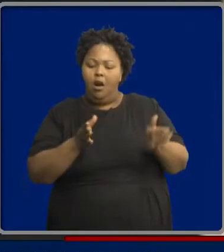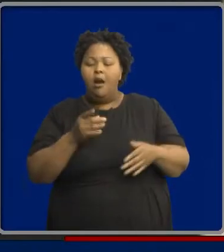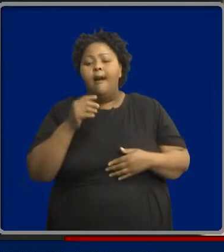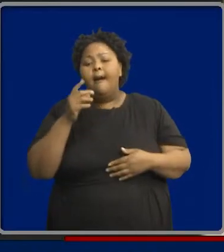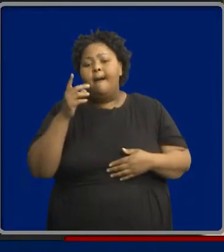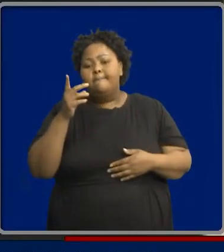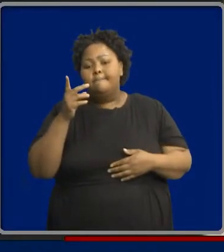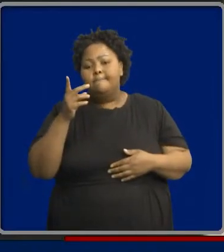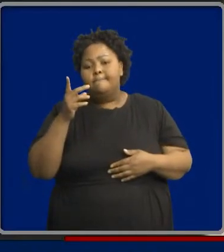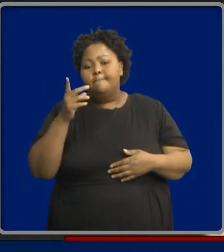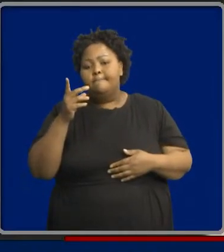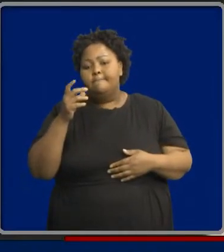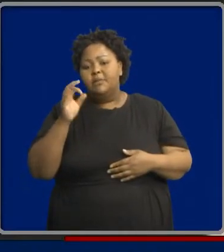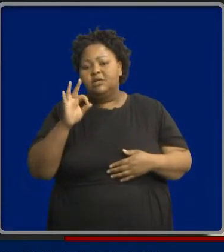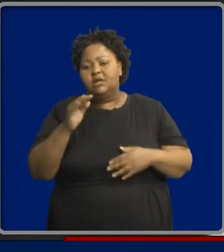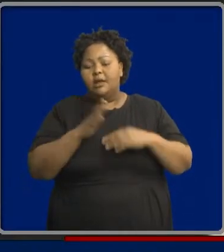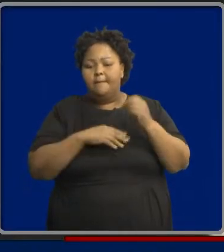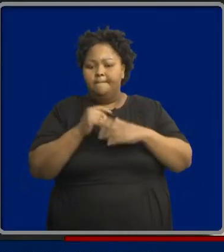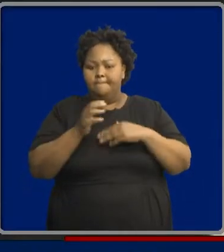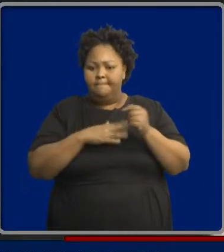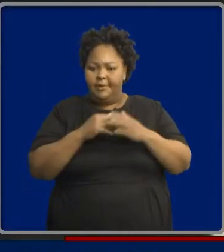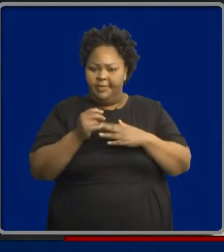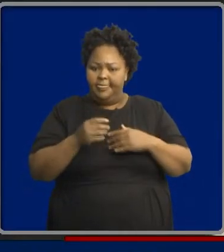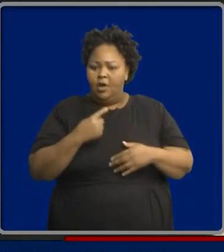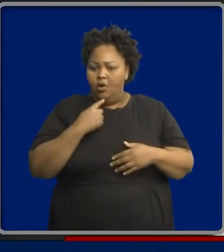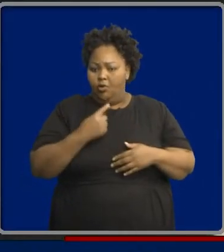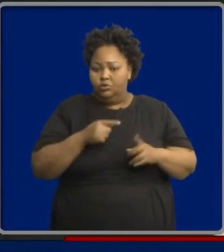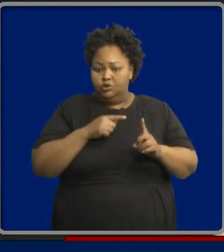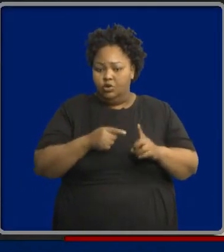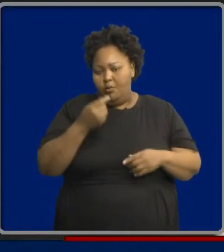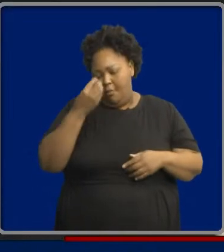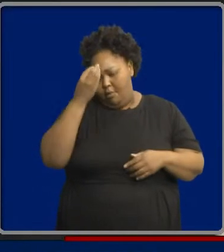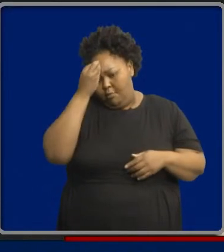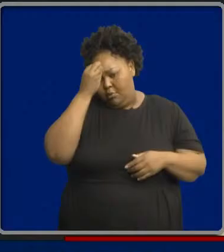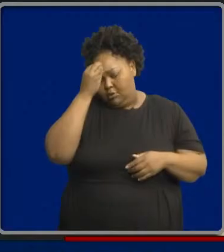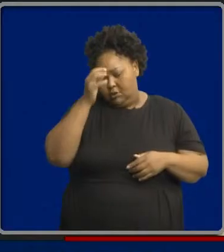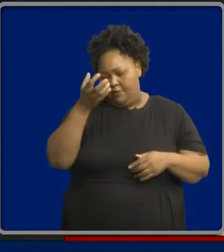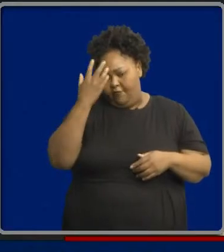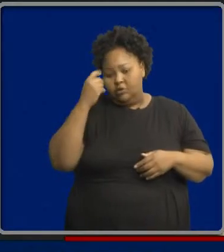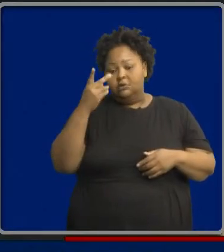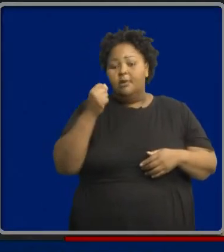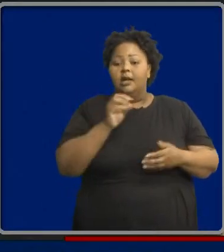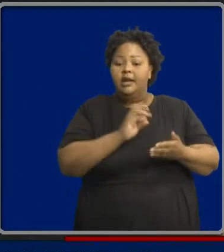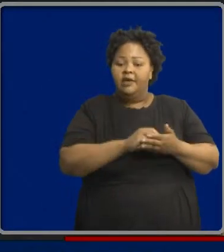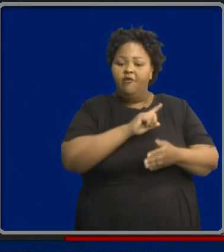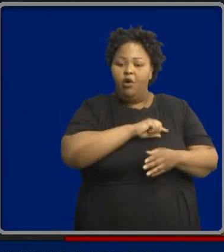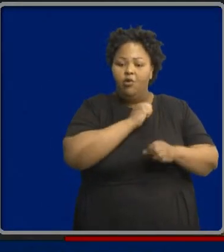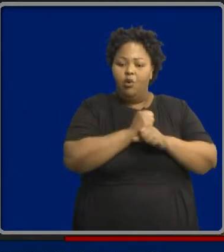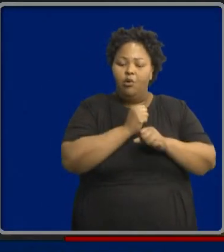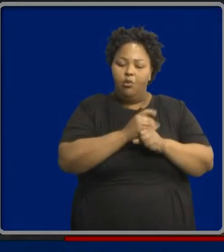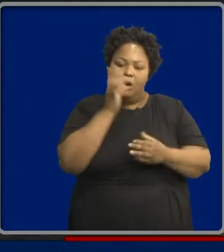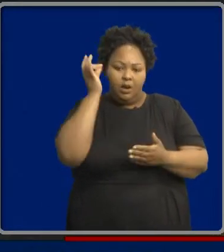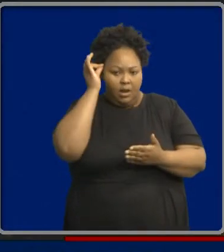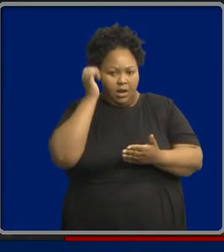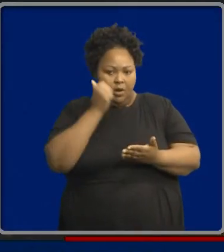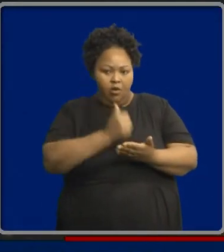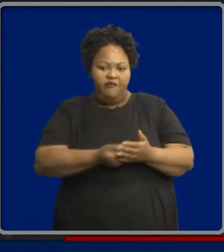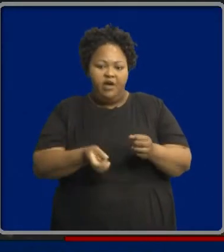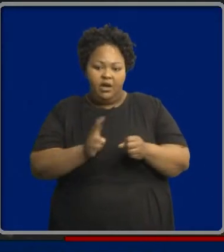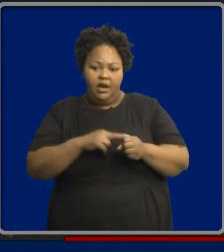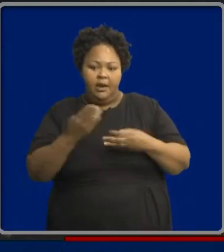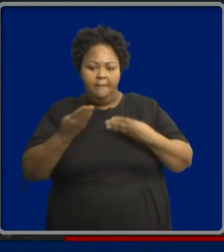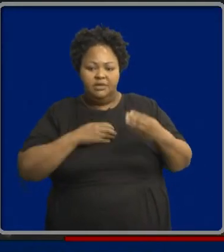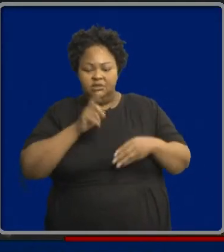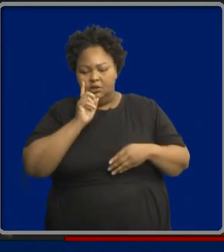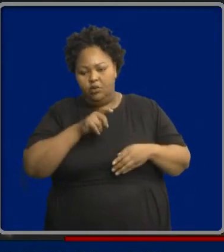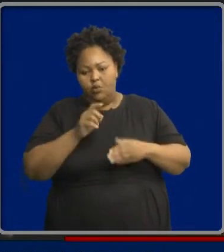and 6,000 came from her poultry and vegetable farming business. Her husband, Tembinkosi Mavimbela, says he is the Minister